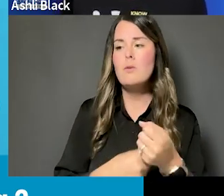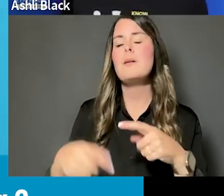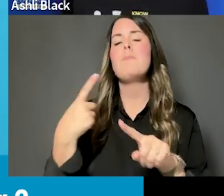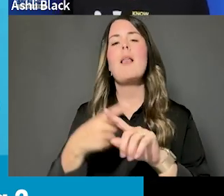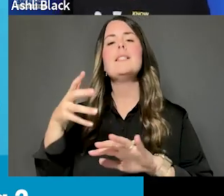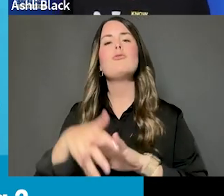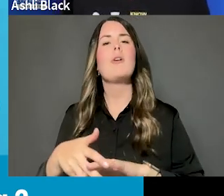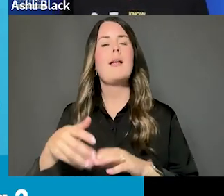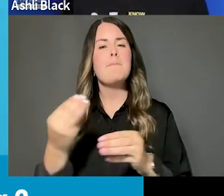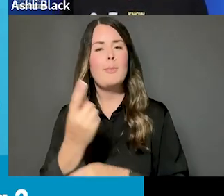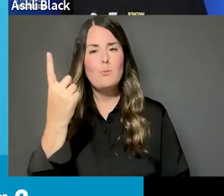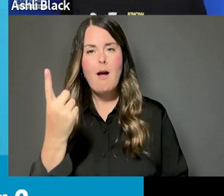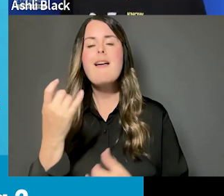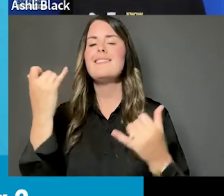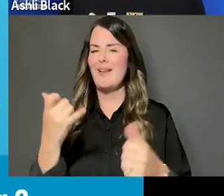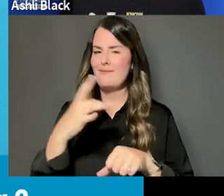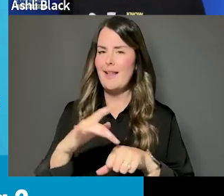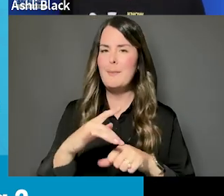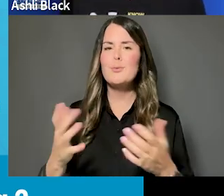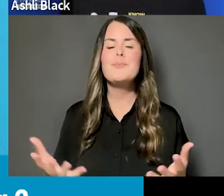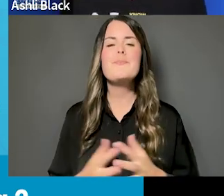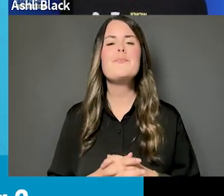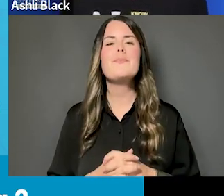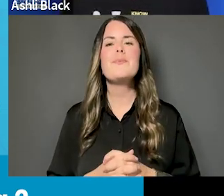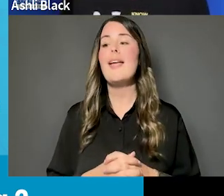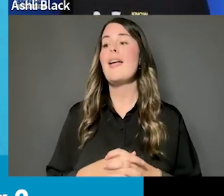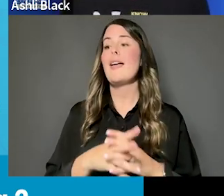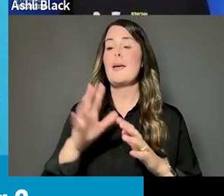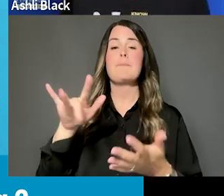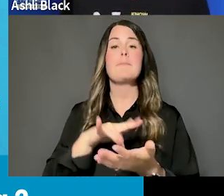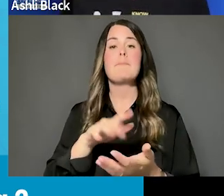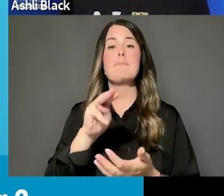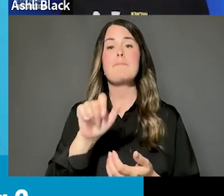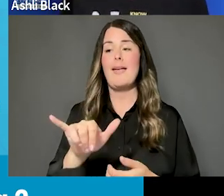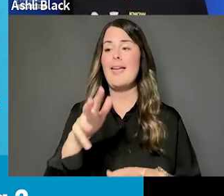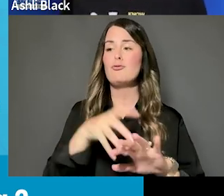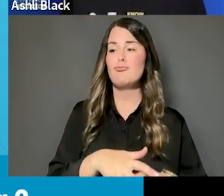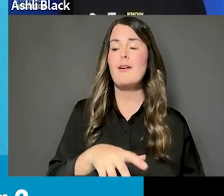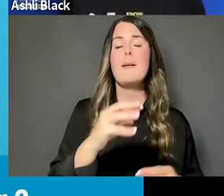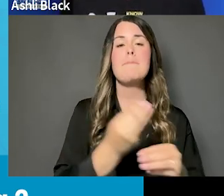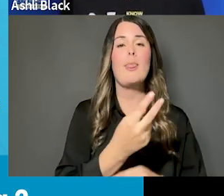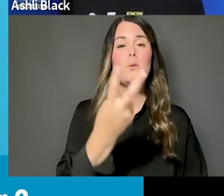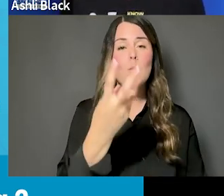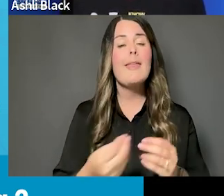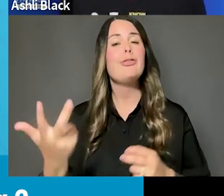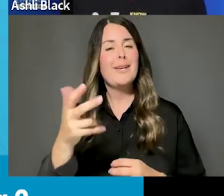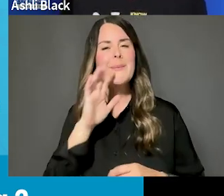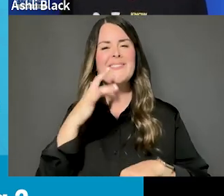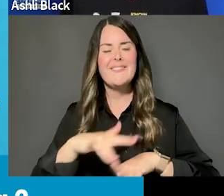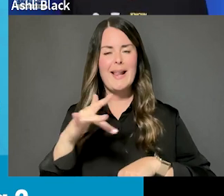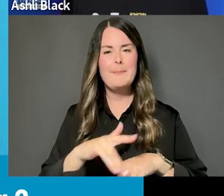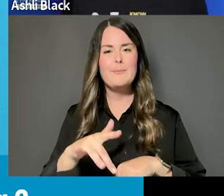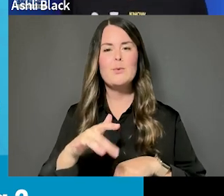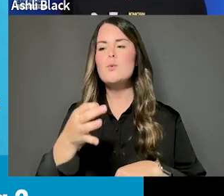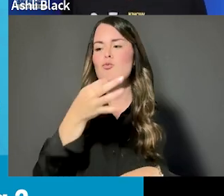1 Supports, and Integrated Math 1 are available now. Coming in mid-May, Integrated Math 2 and 3 will also